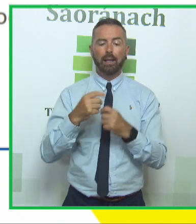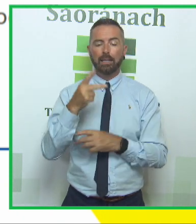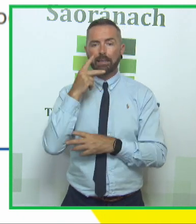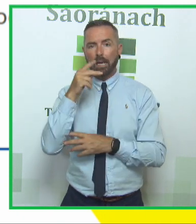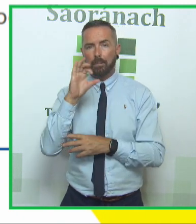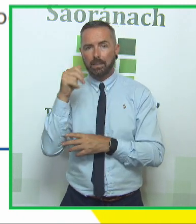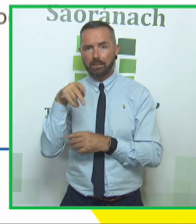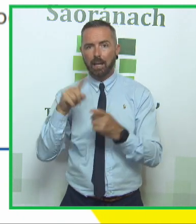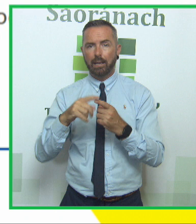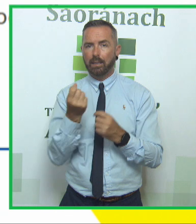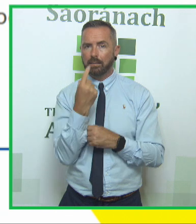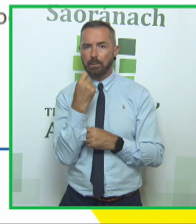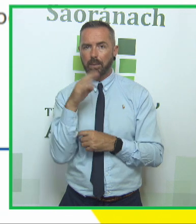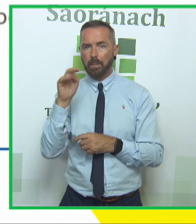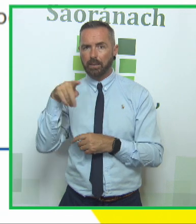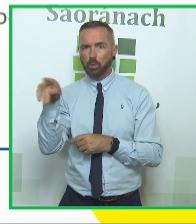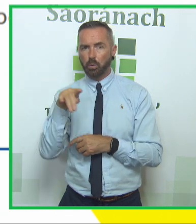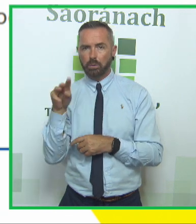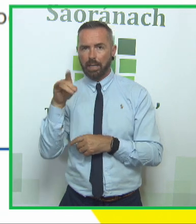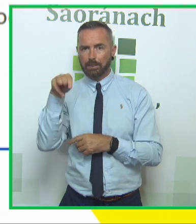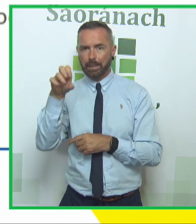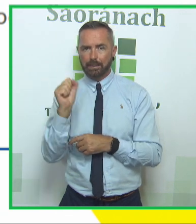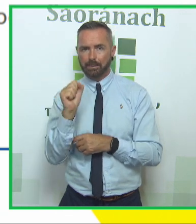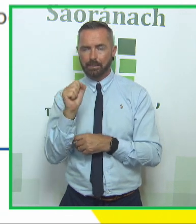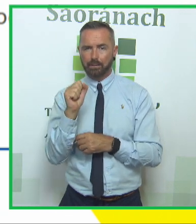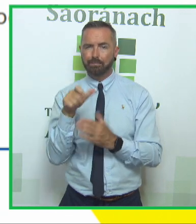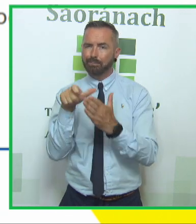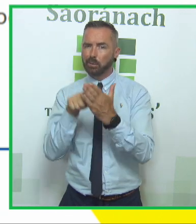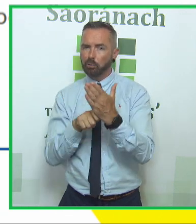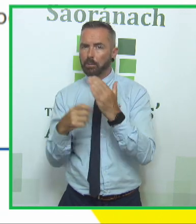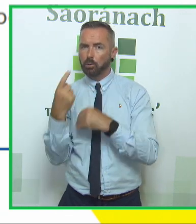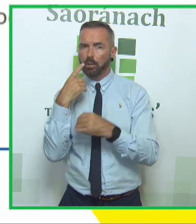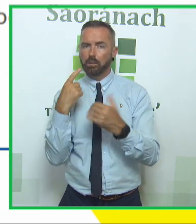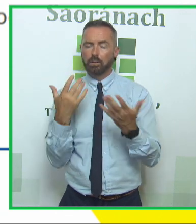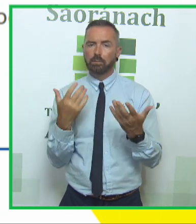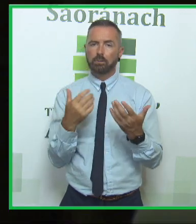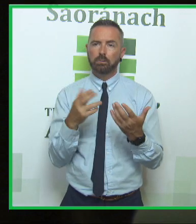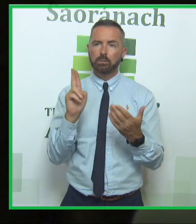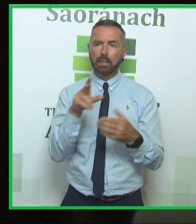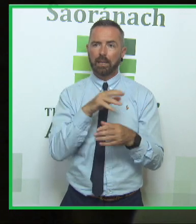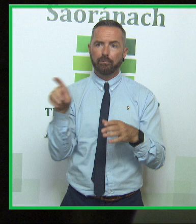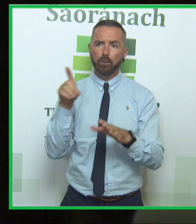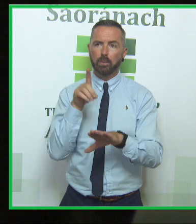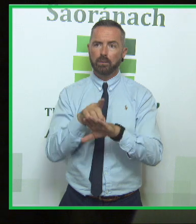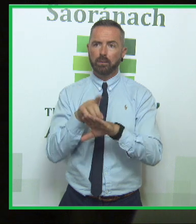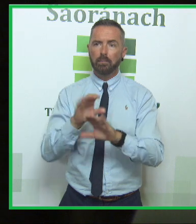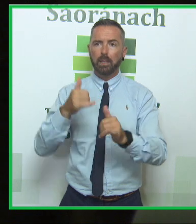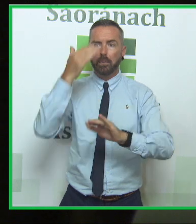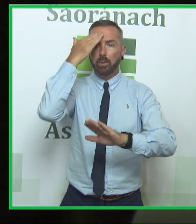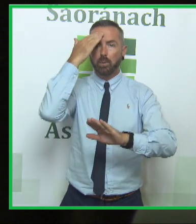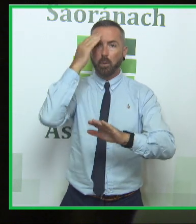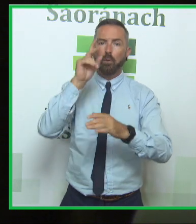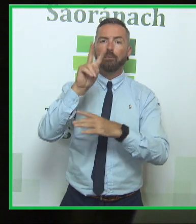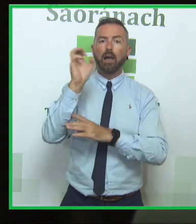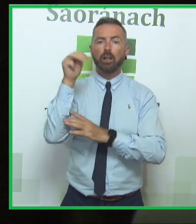and then benzodiazepines. Benzodiazepines are, you may have heard earlier, they're prescription drugs, and you may know the name